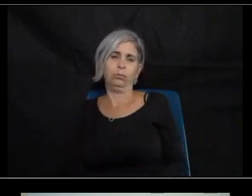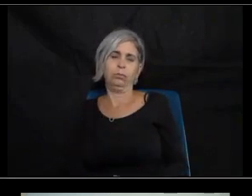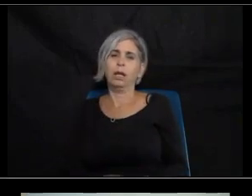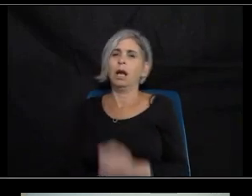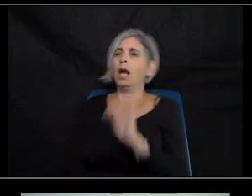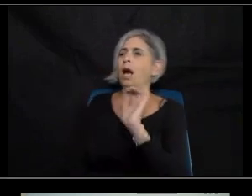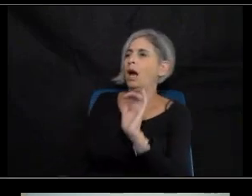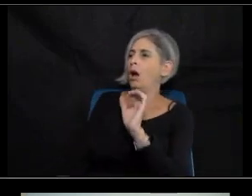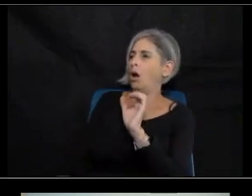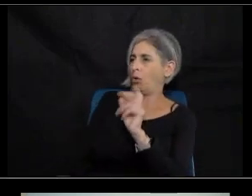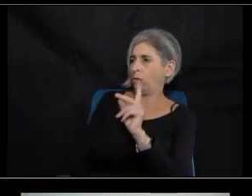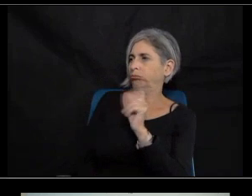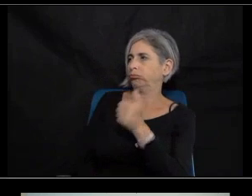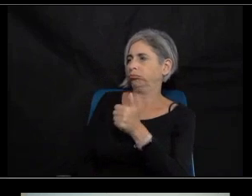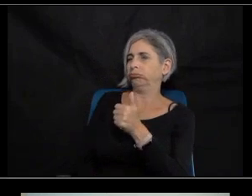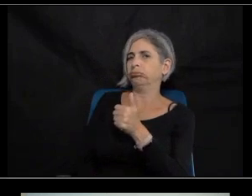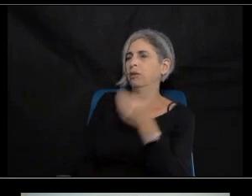Okay.